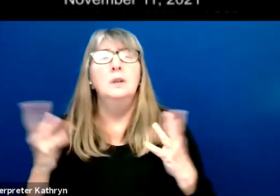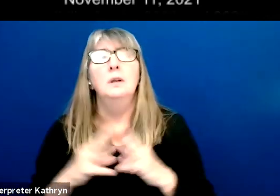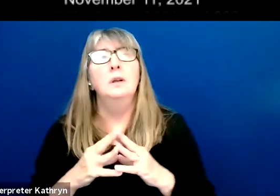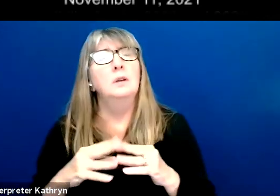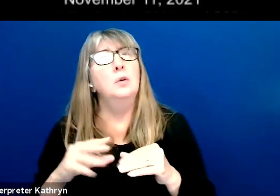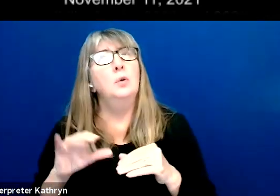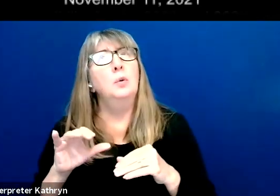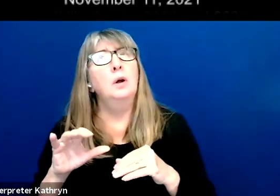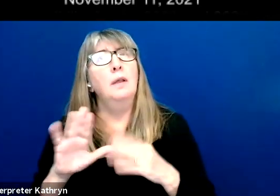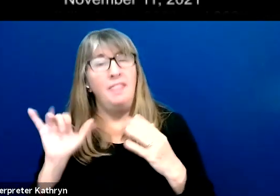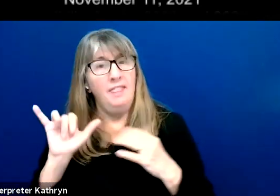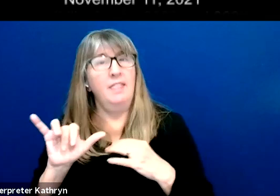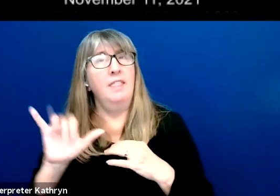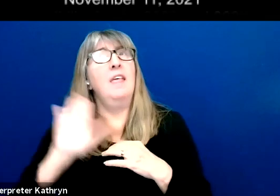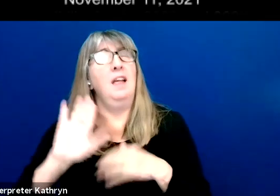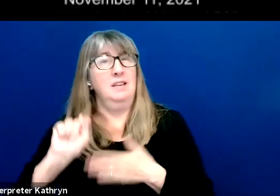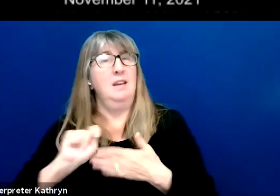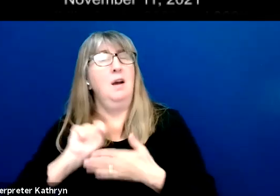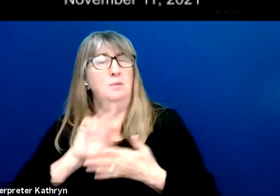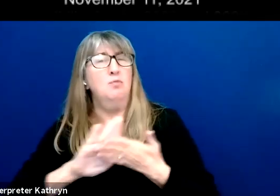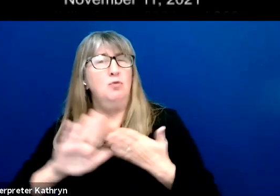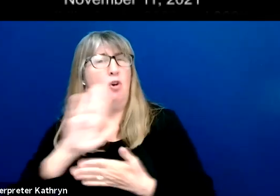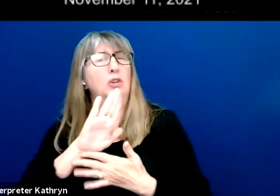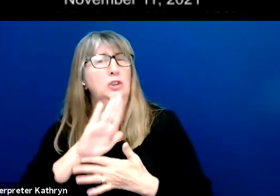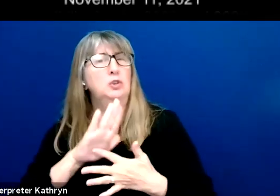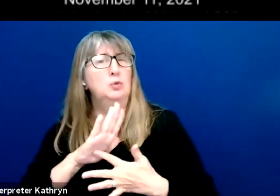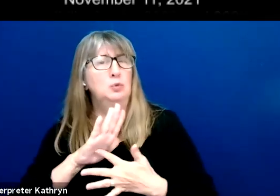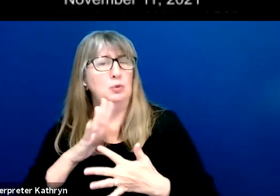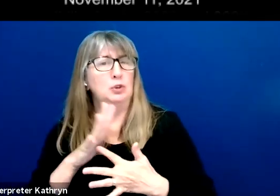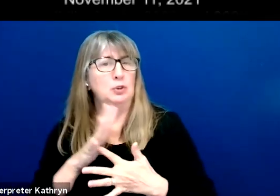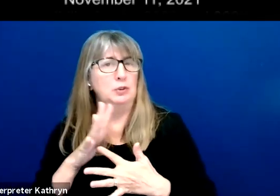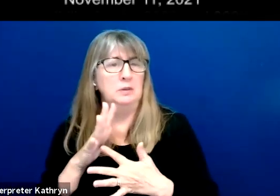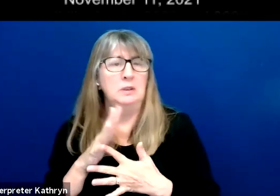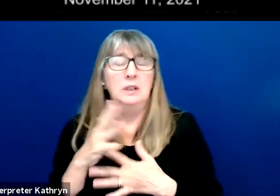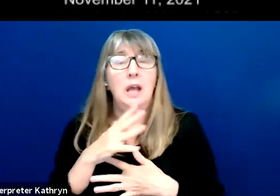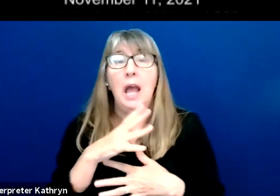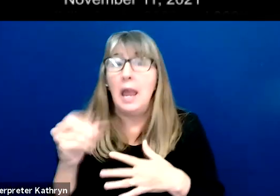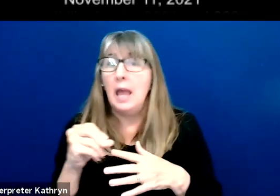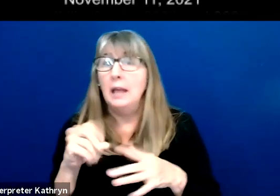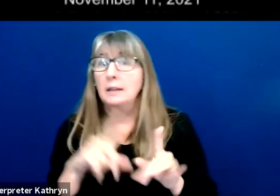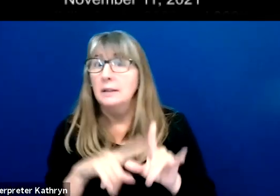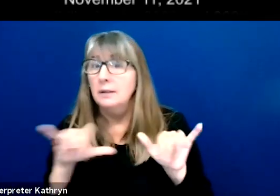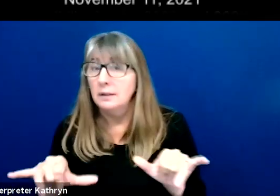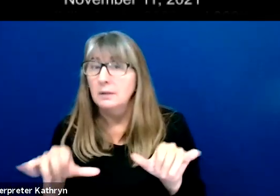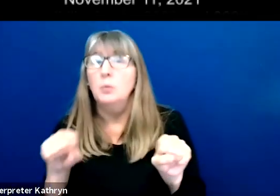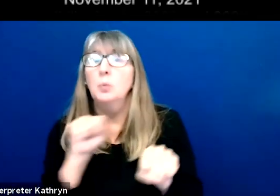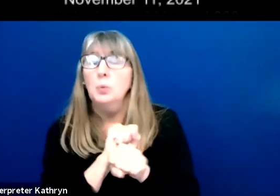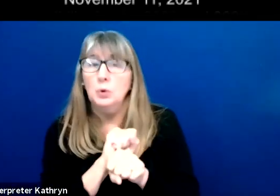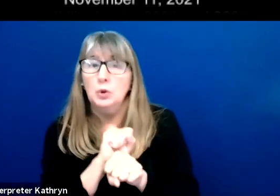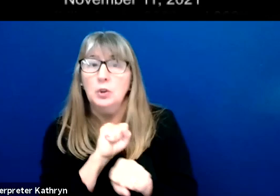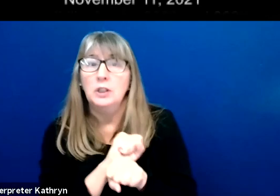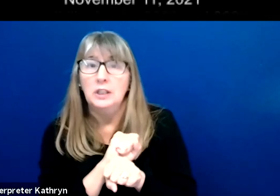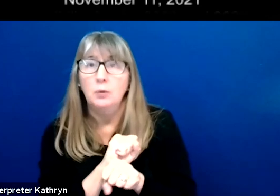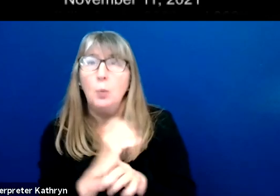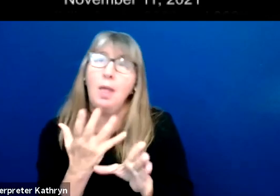that time, and I was also working at the same prior